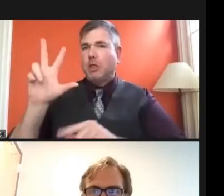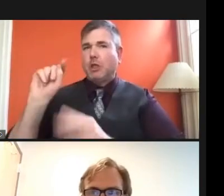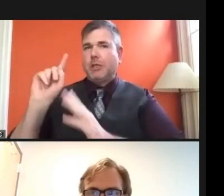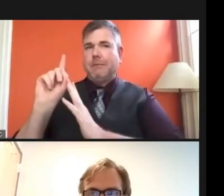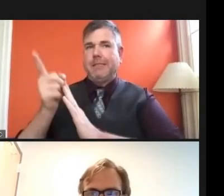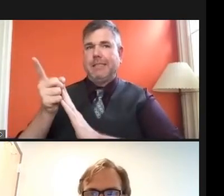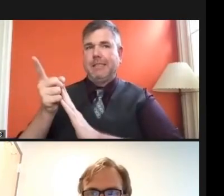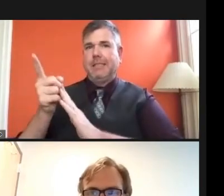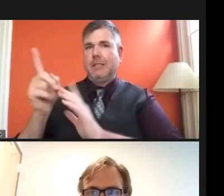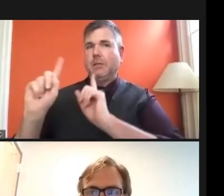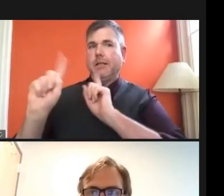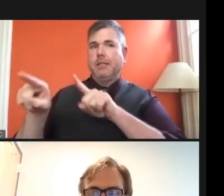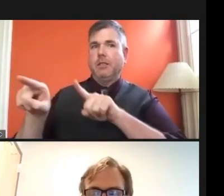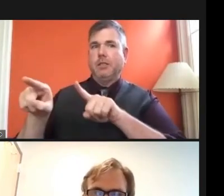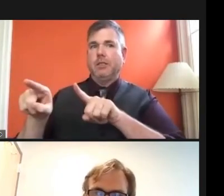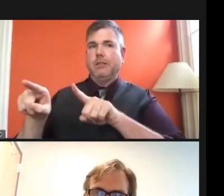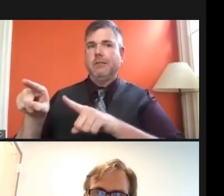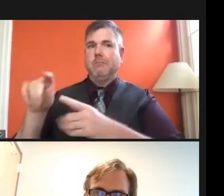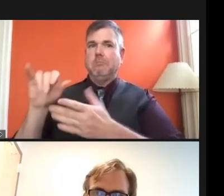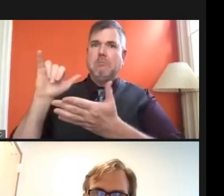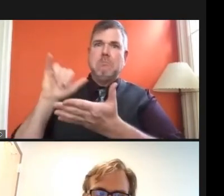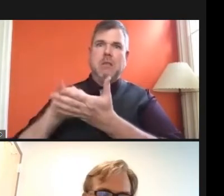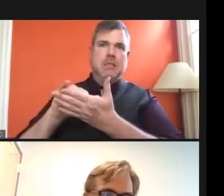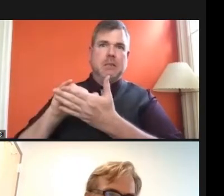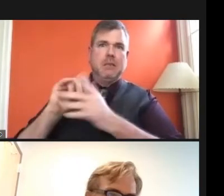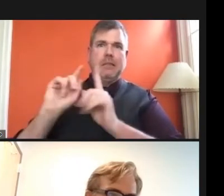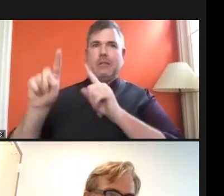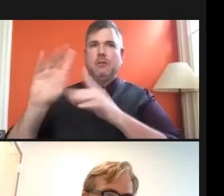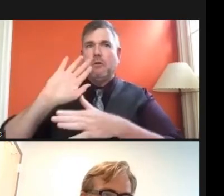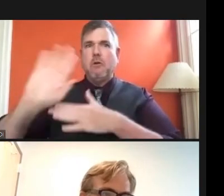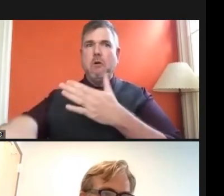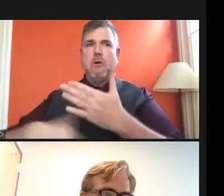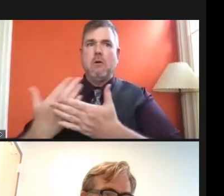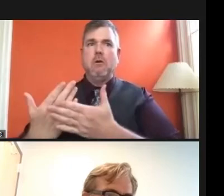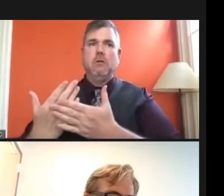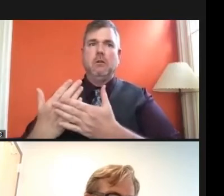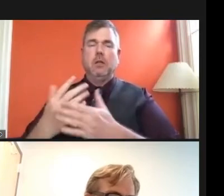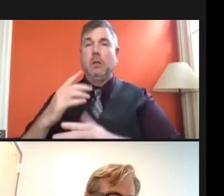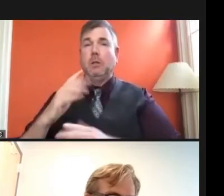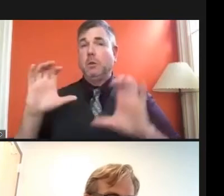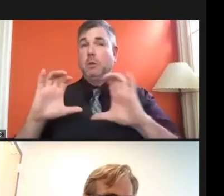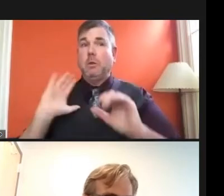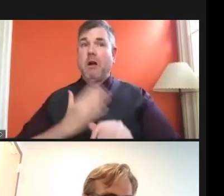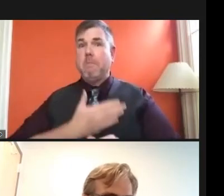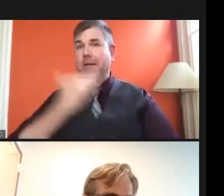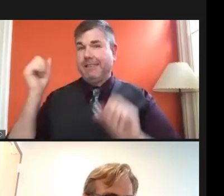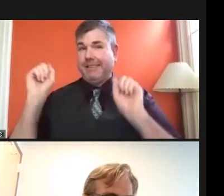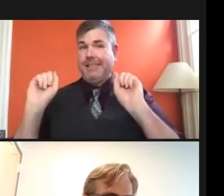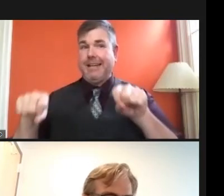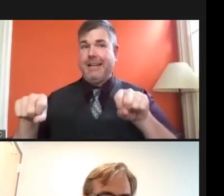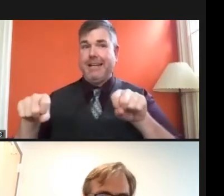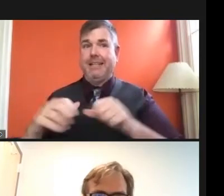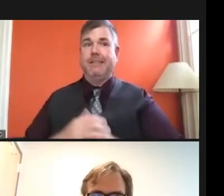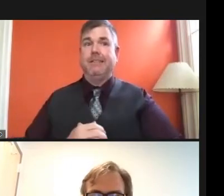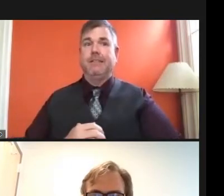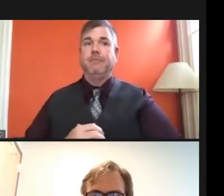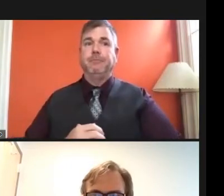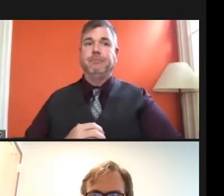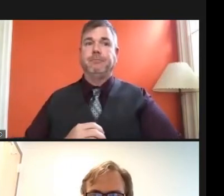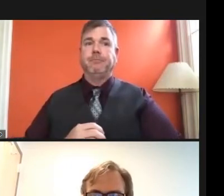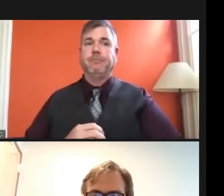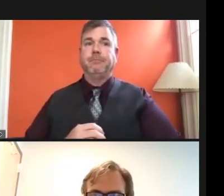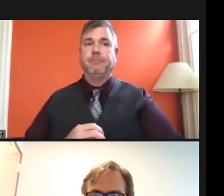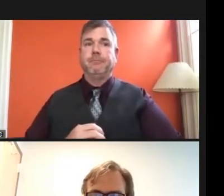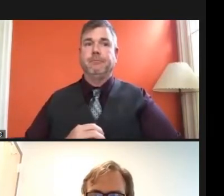question, but we will do our very best, and we've tried to group those questions in according to theme. So without further ado, I'll go ahead and dive